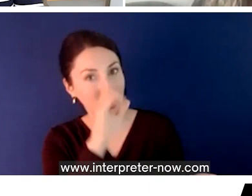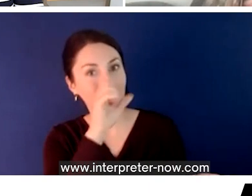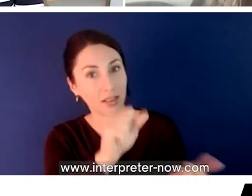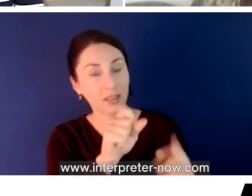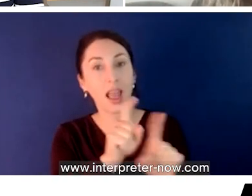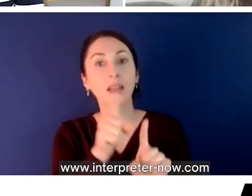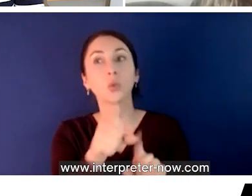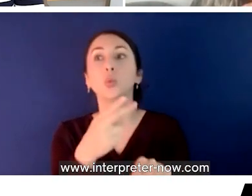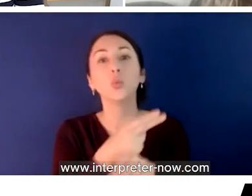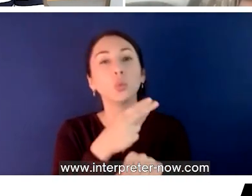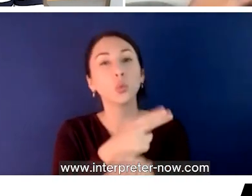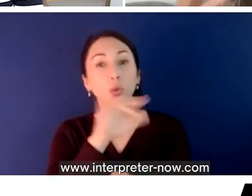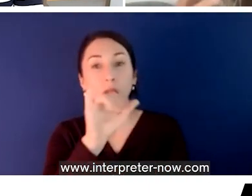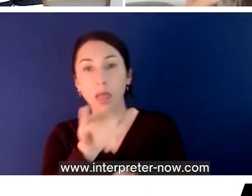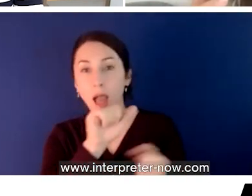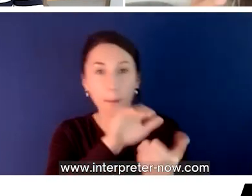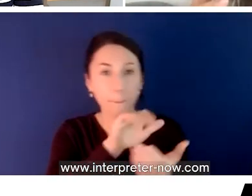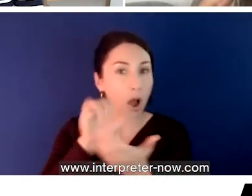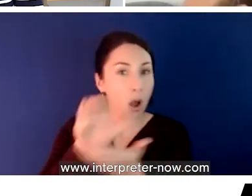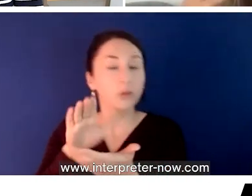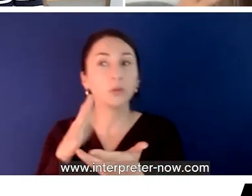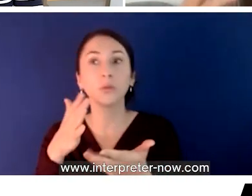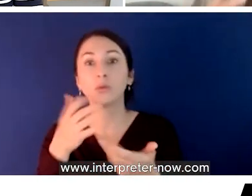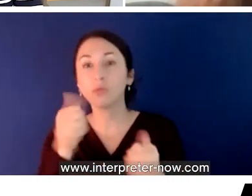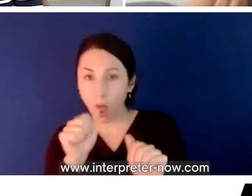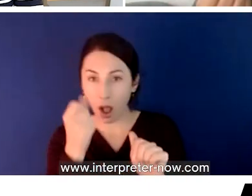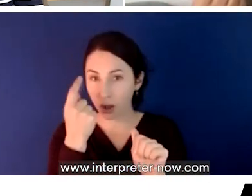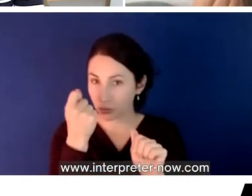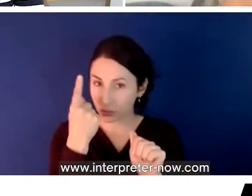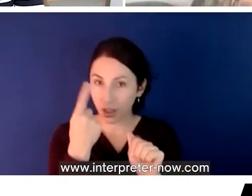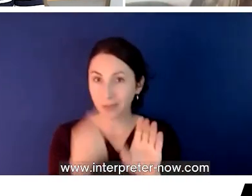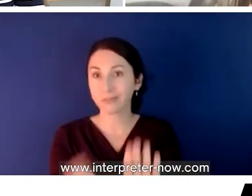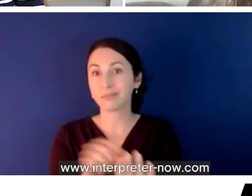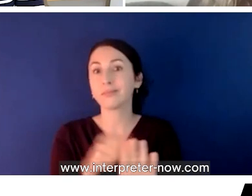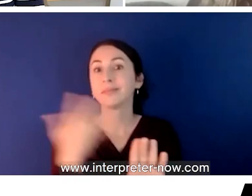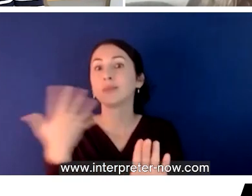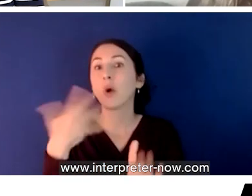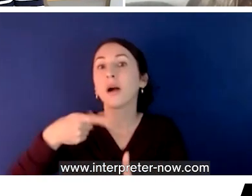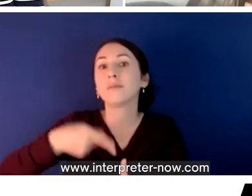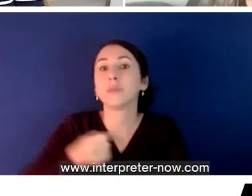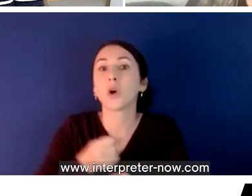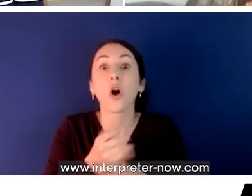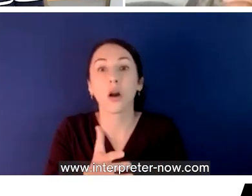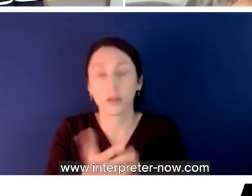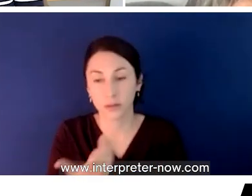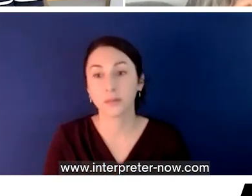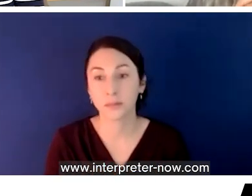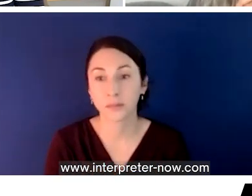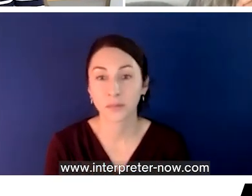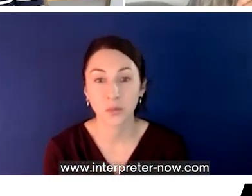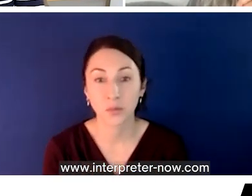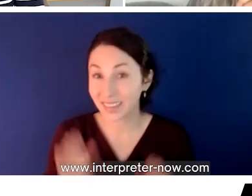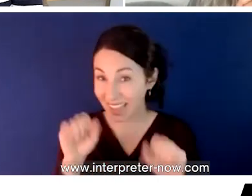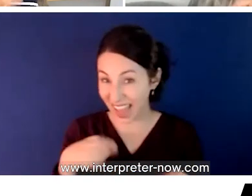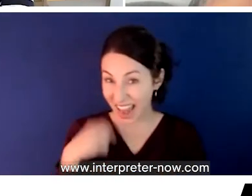to use these techniques to try to actually understand what is at the root cause of it. Can I give you